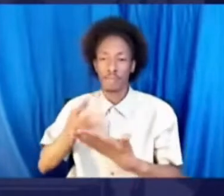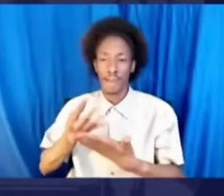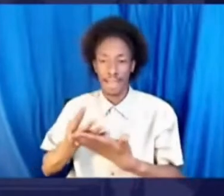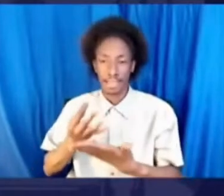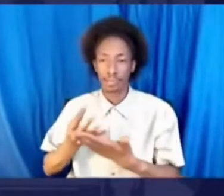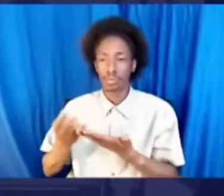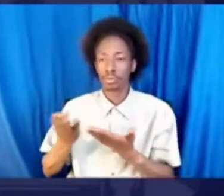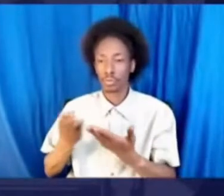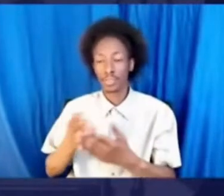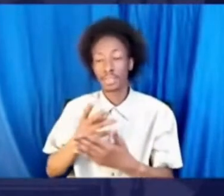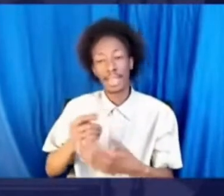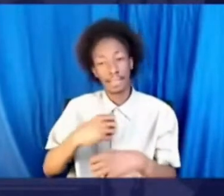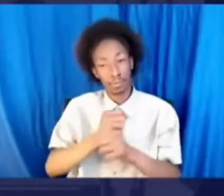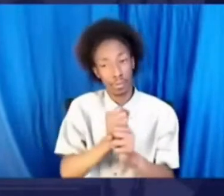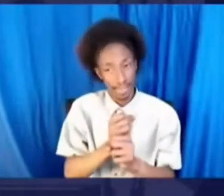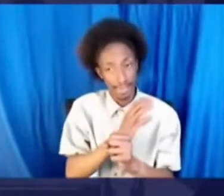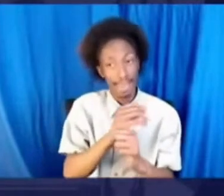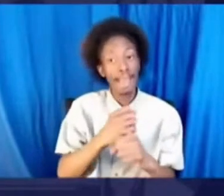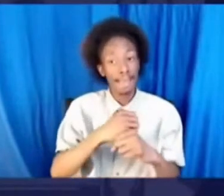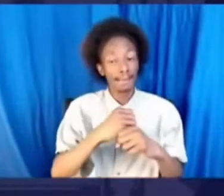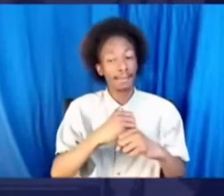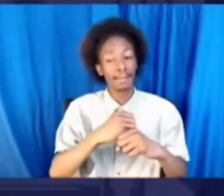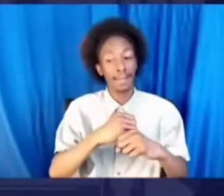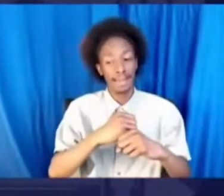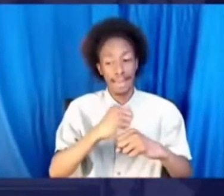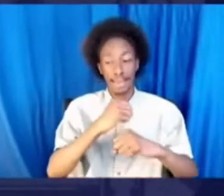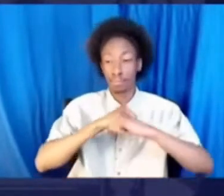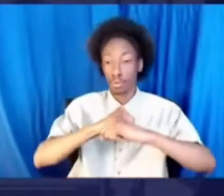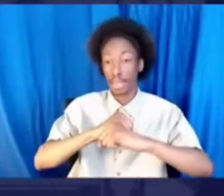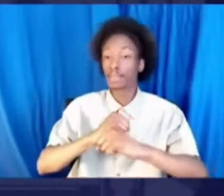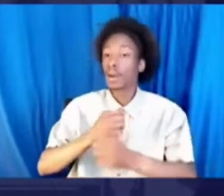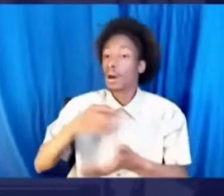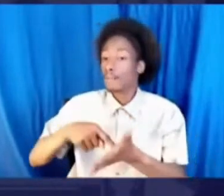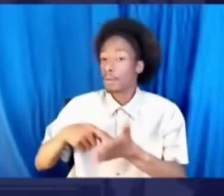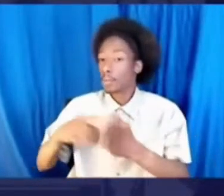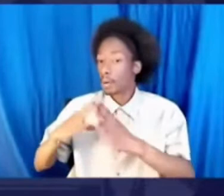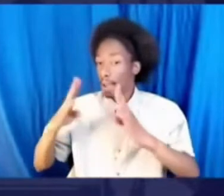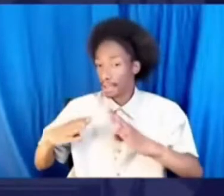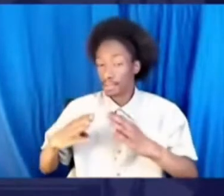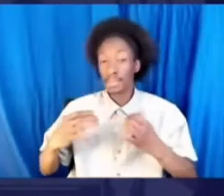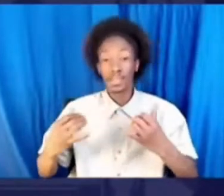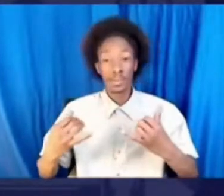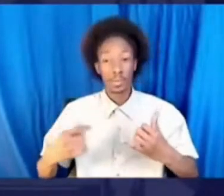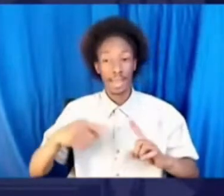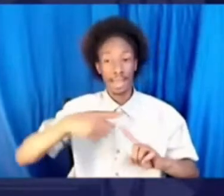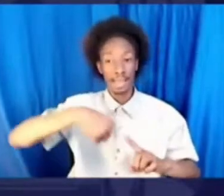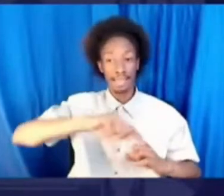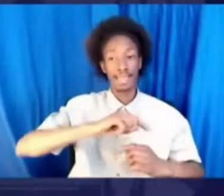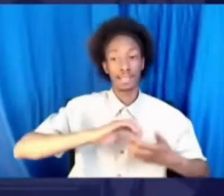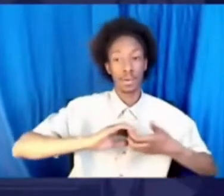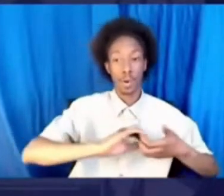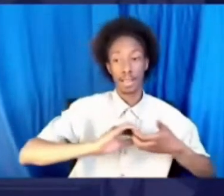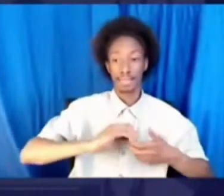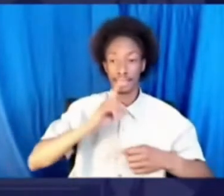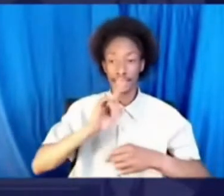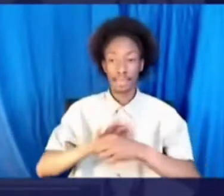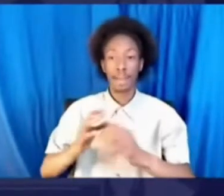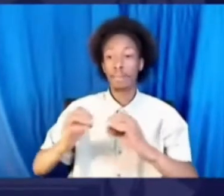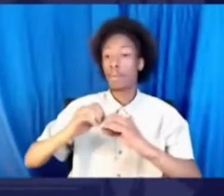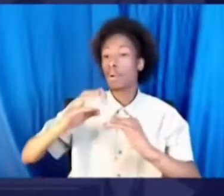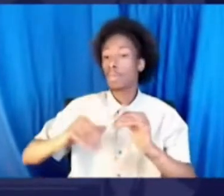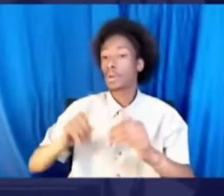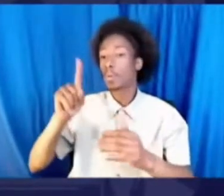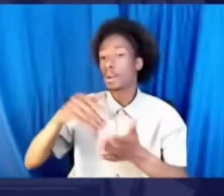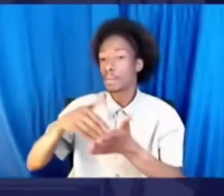and protect affordable housing. And today, this coalition has committed more than $1 billion to